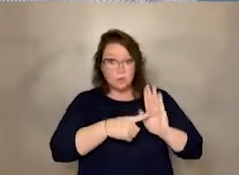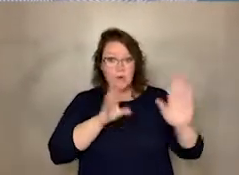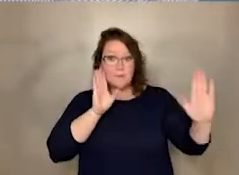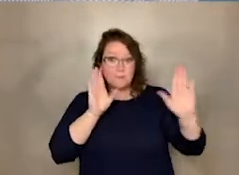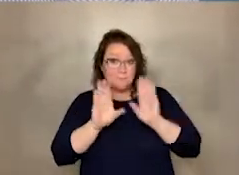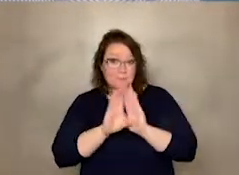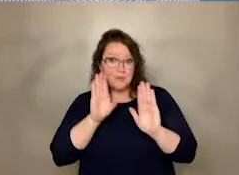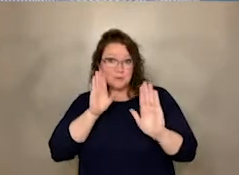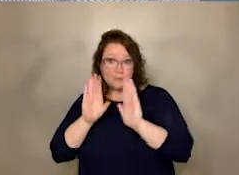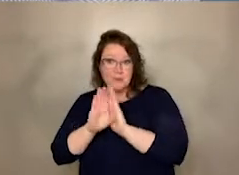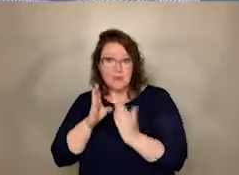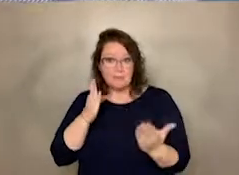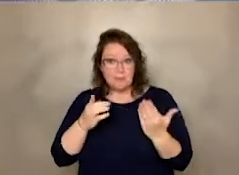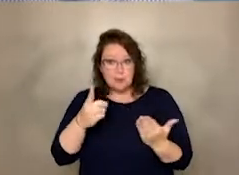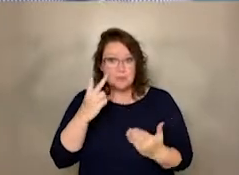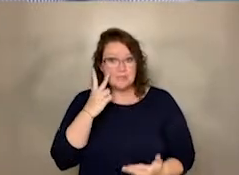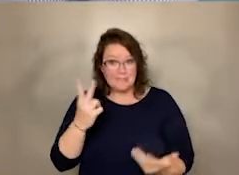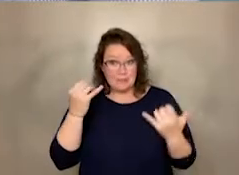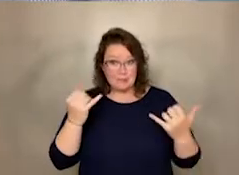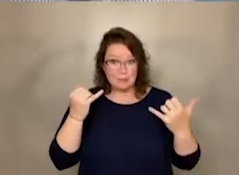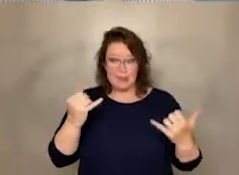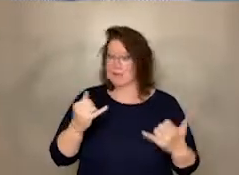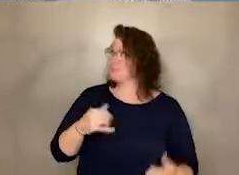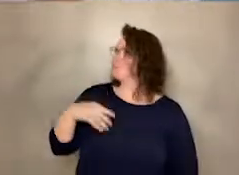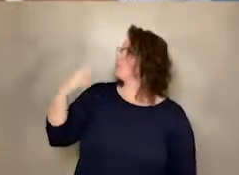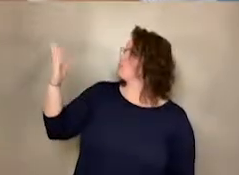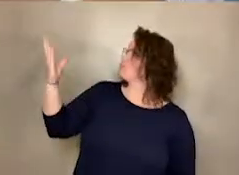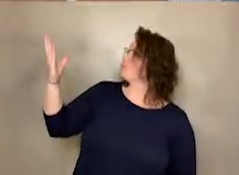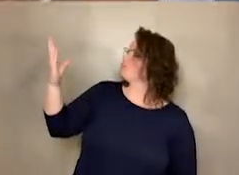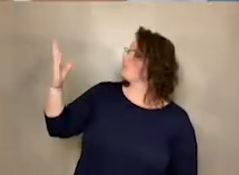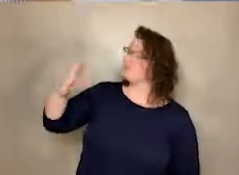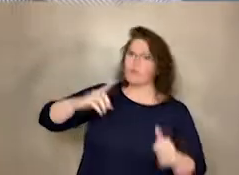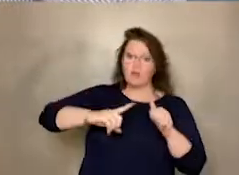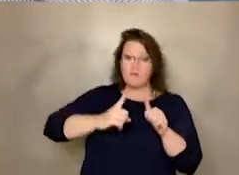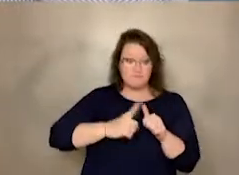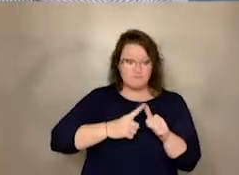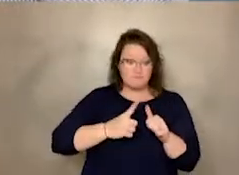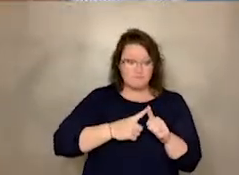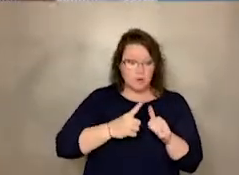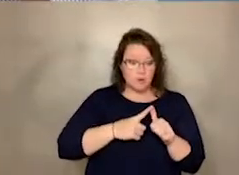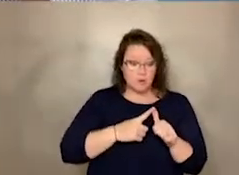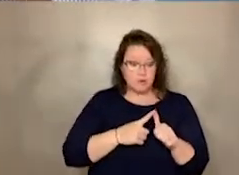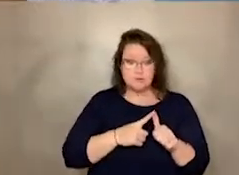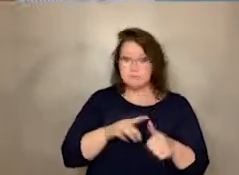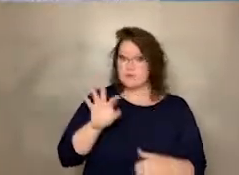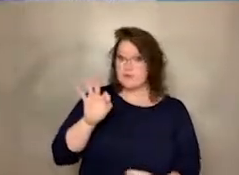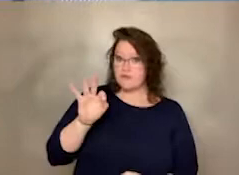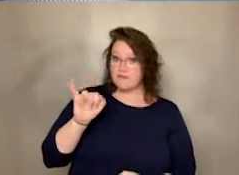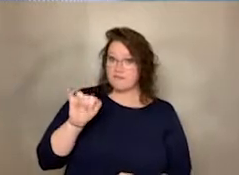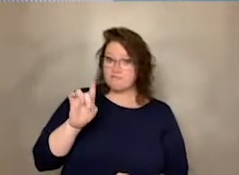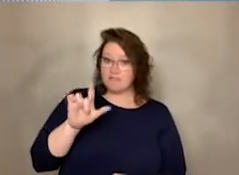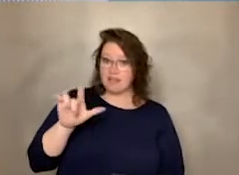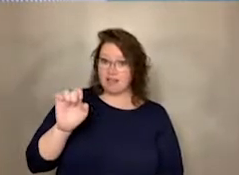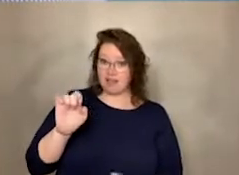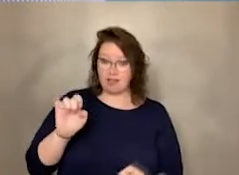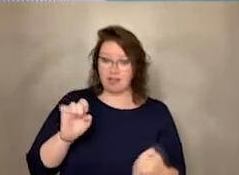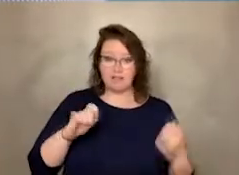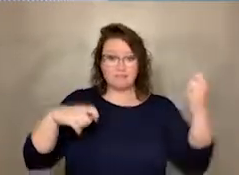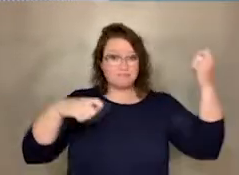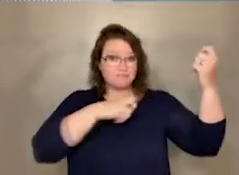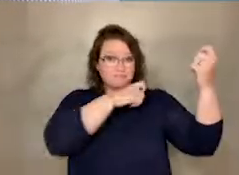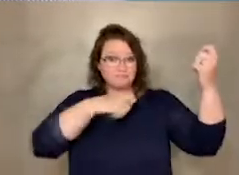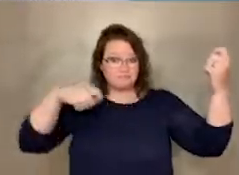instruments you may see in our book. So the first instrument you may see is the fiddle.